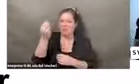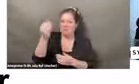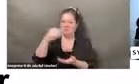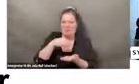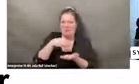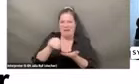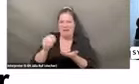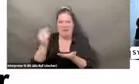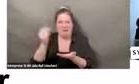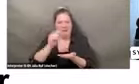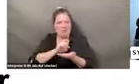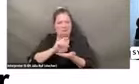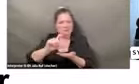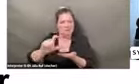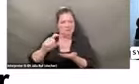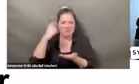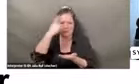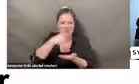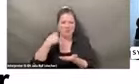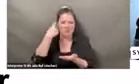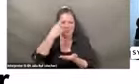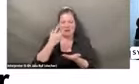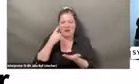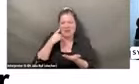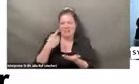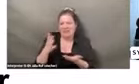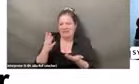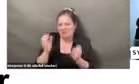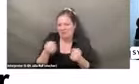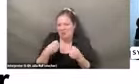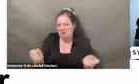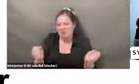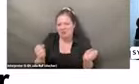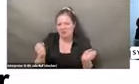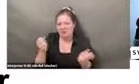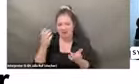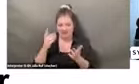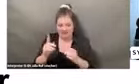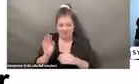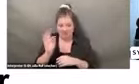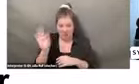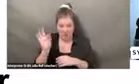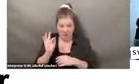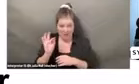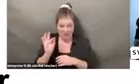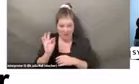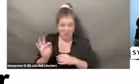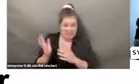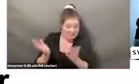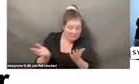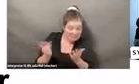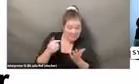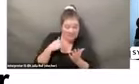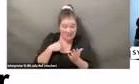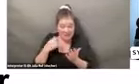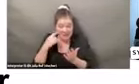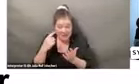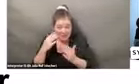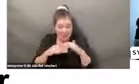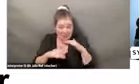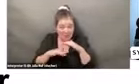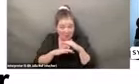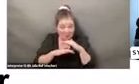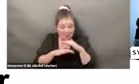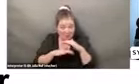think, not feasible. But the way I read the question, maybe I'm reading between the lines, but I think the idea is that when we talk about